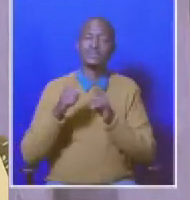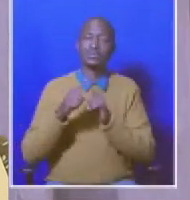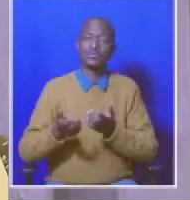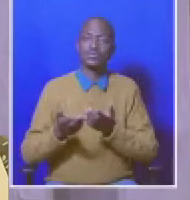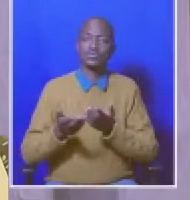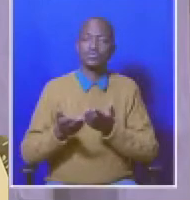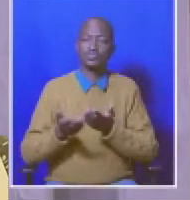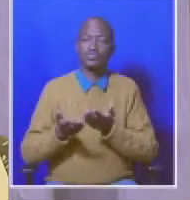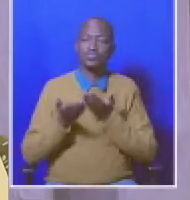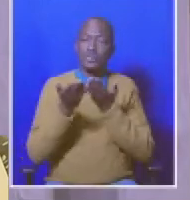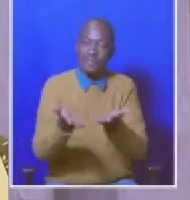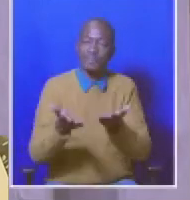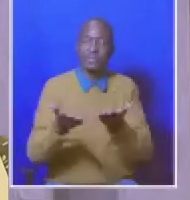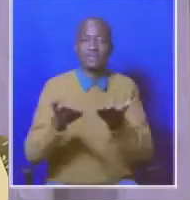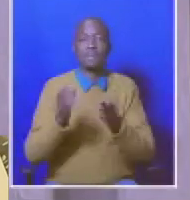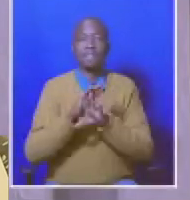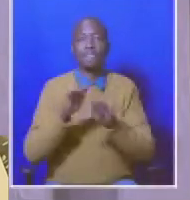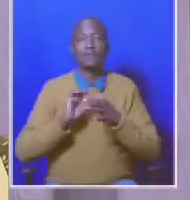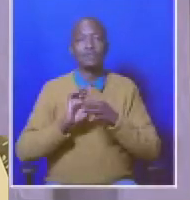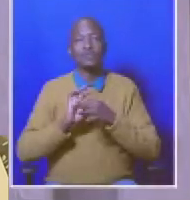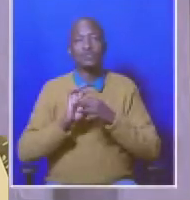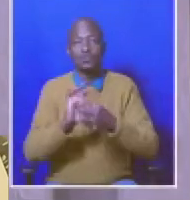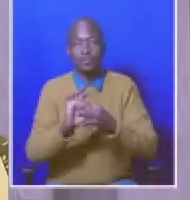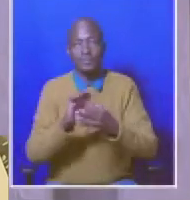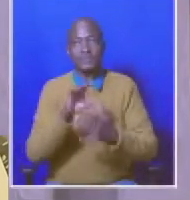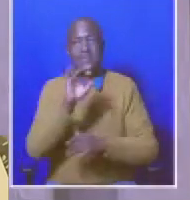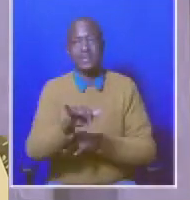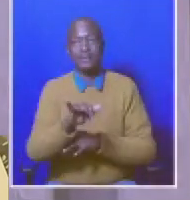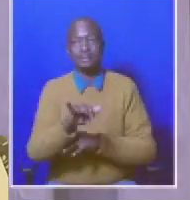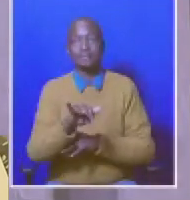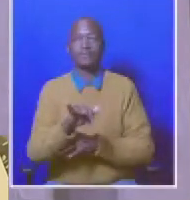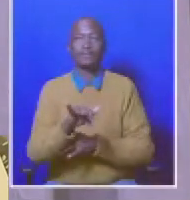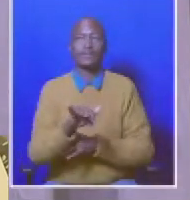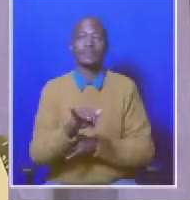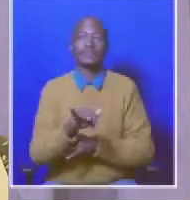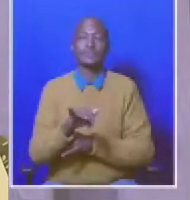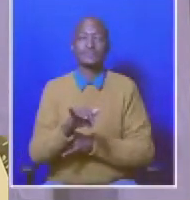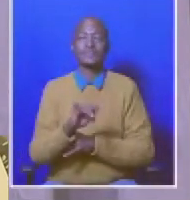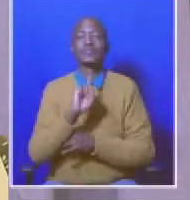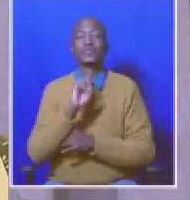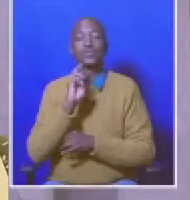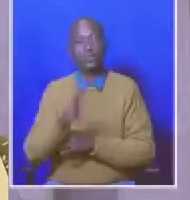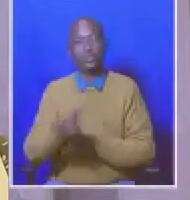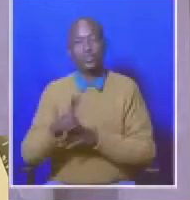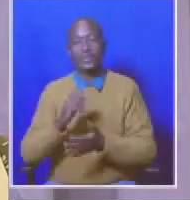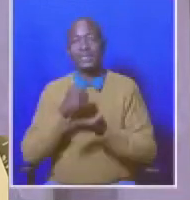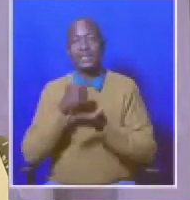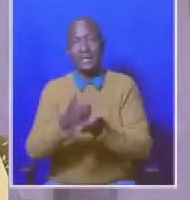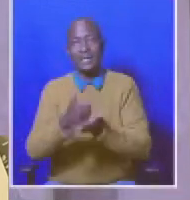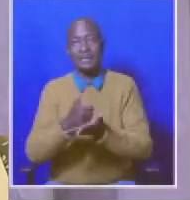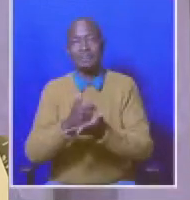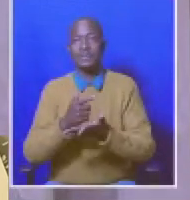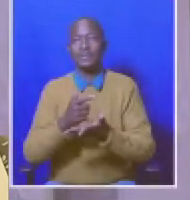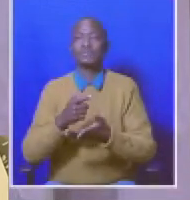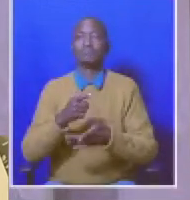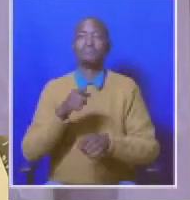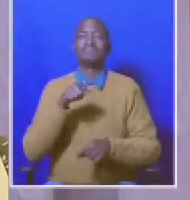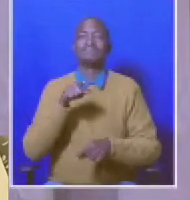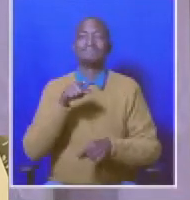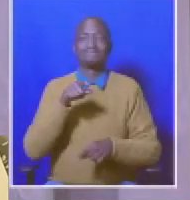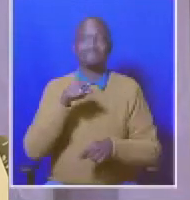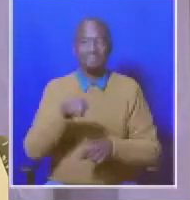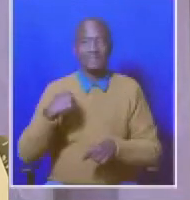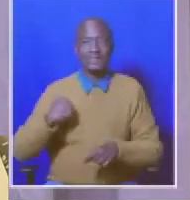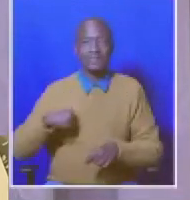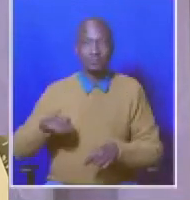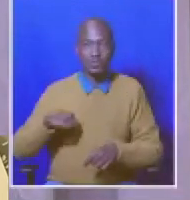service them. We committed that we're going to assist the municipality because the provincial government was